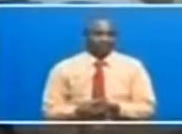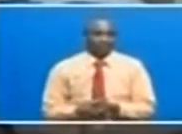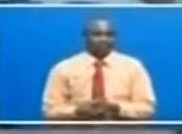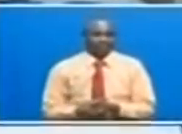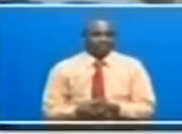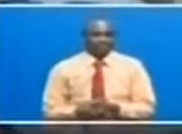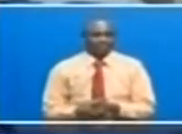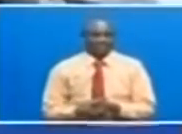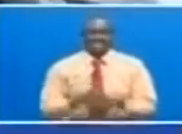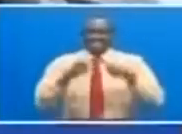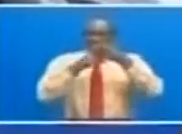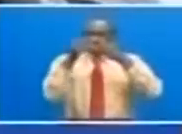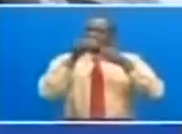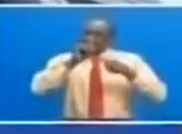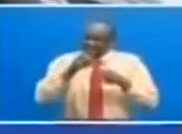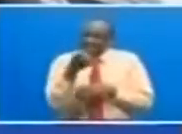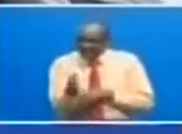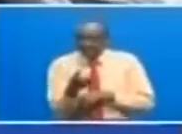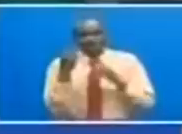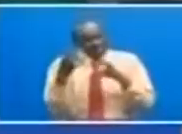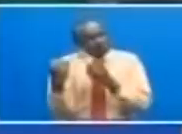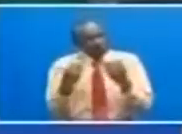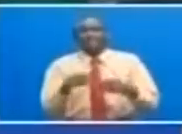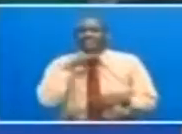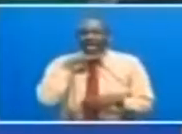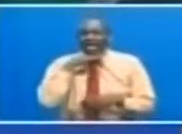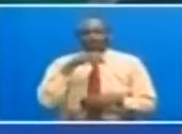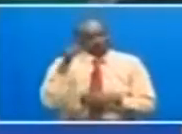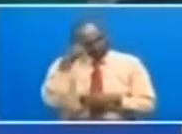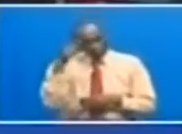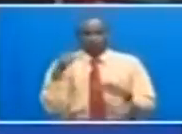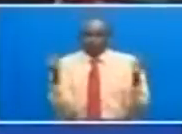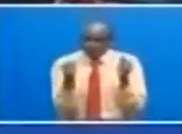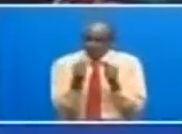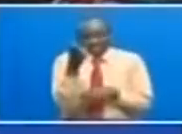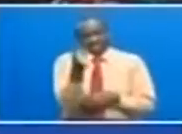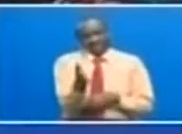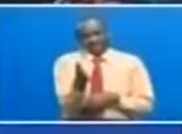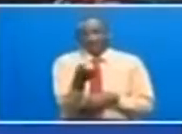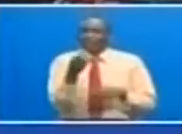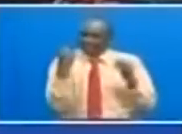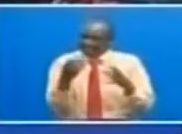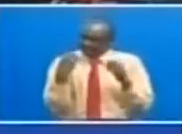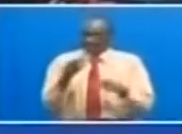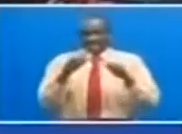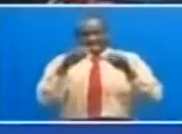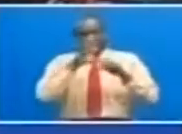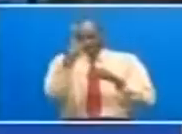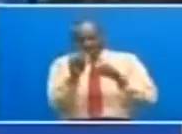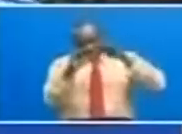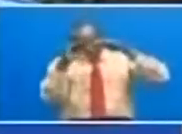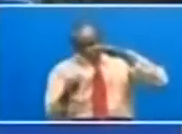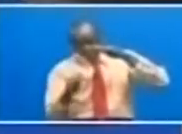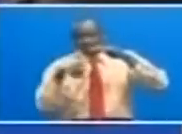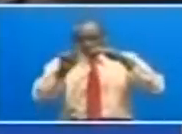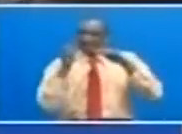Every 60 seconds, a child dies of malaria, and in sub-Saharan Africa, children below the age of 5 years have become